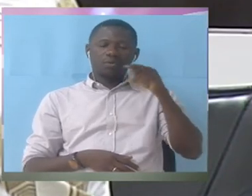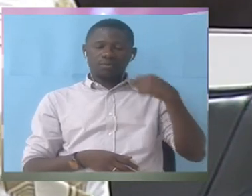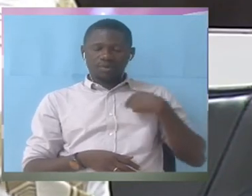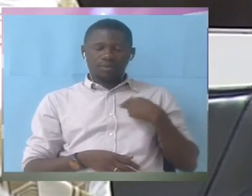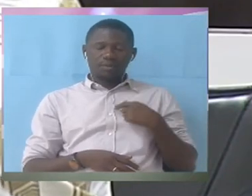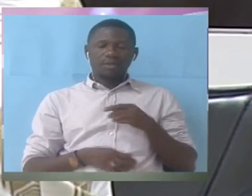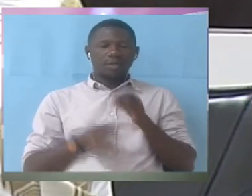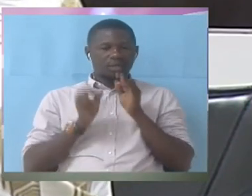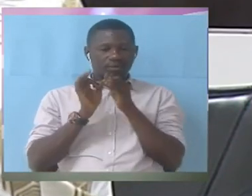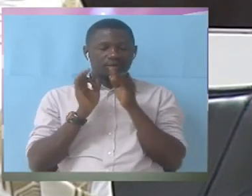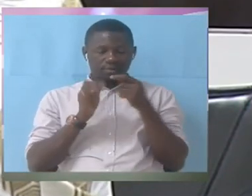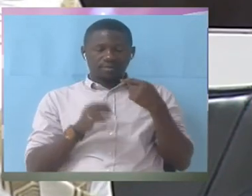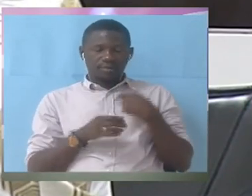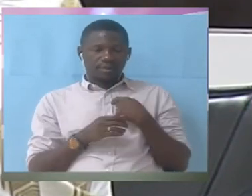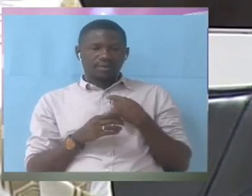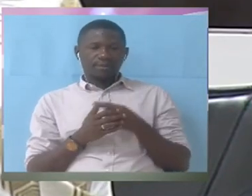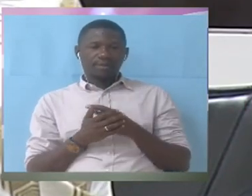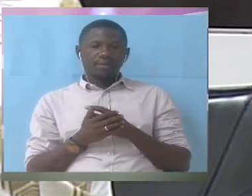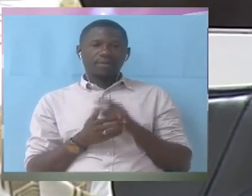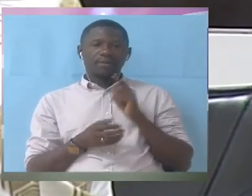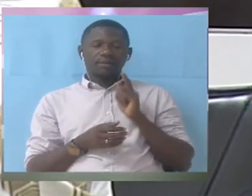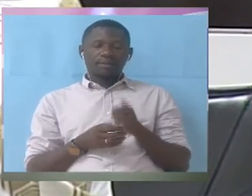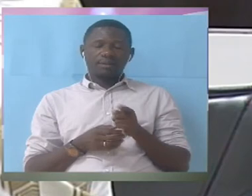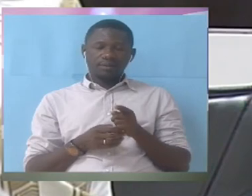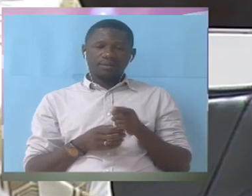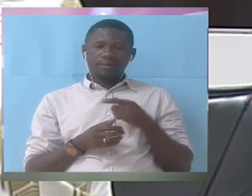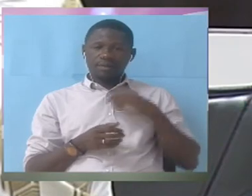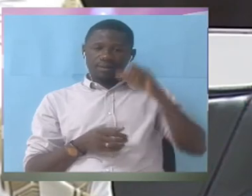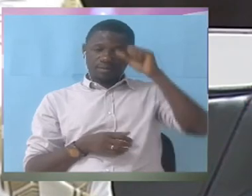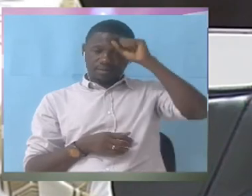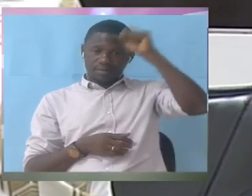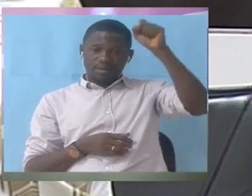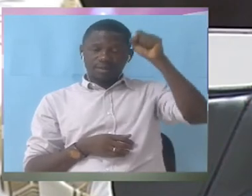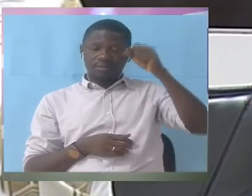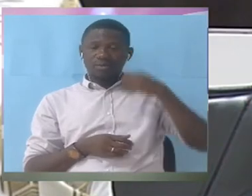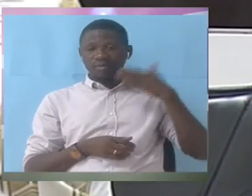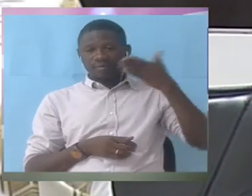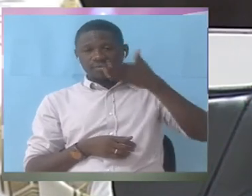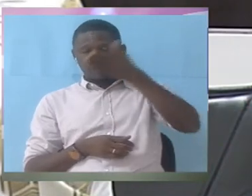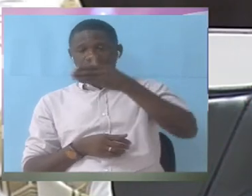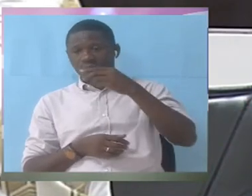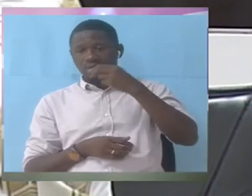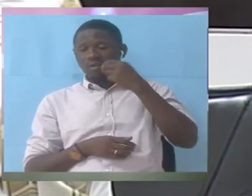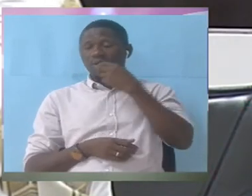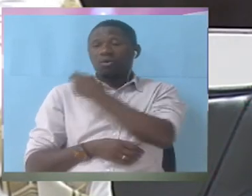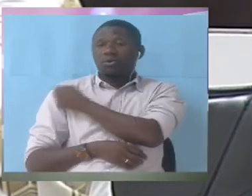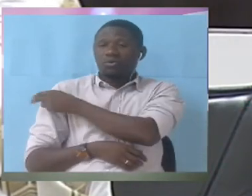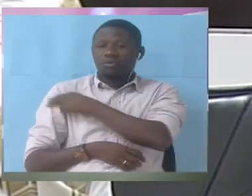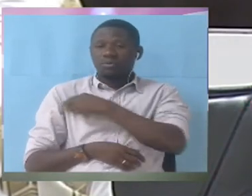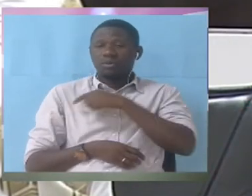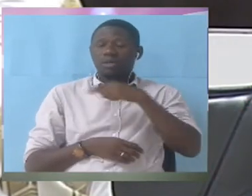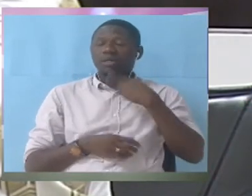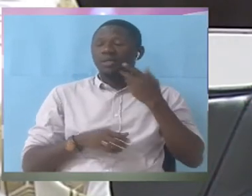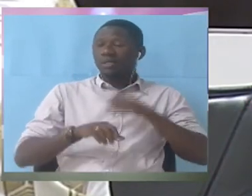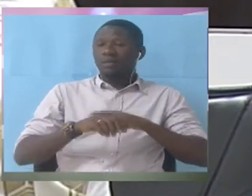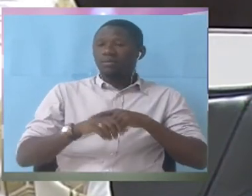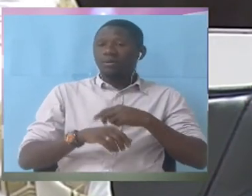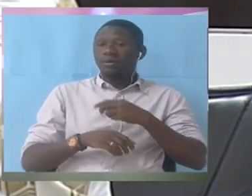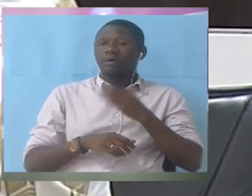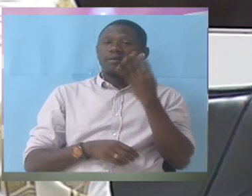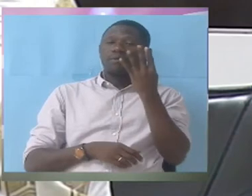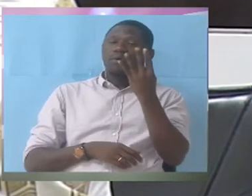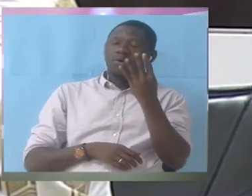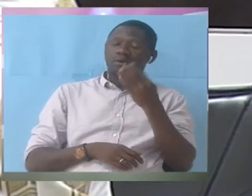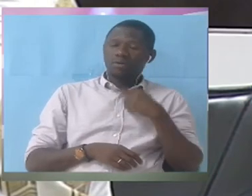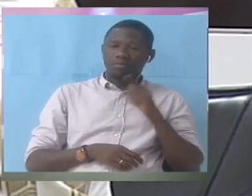informed me. Hamal mane that the president was visiting the hospital at 4 o'clock and I should be there to receive him.